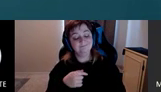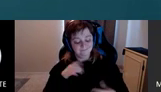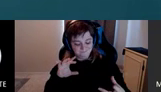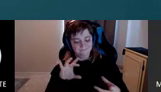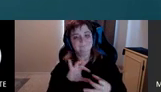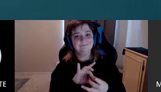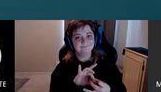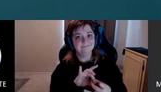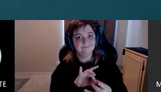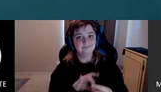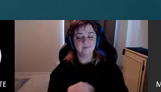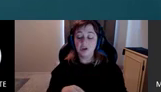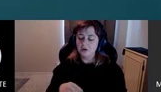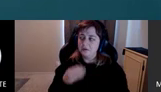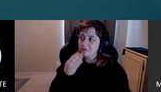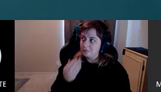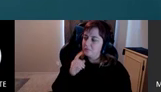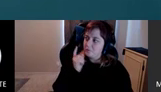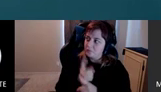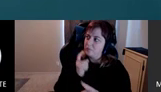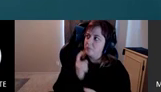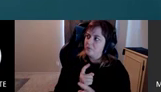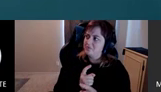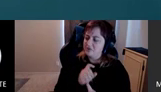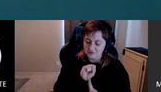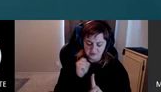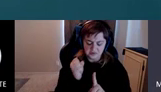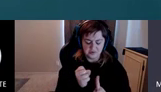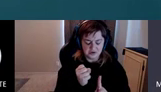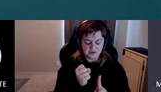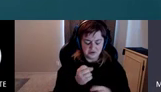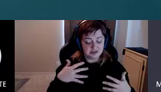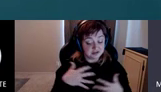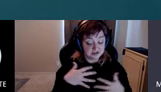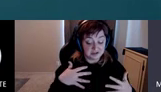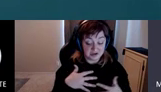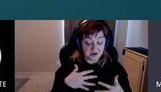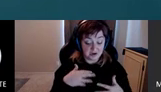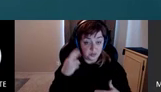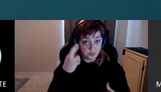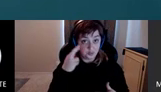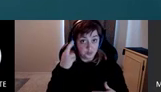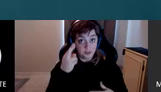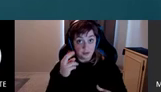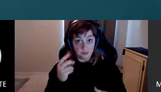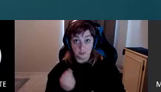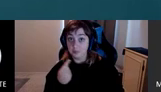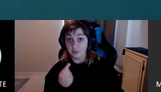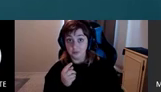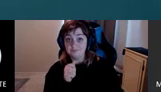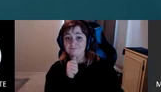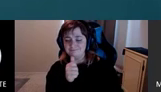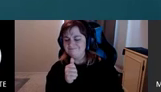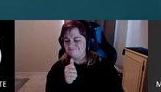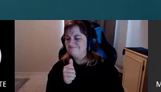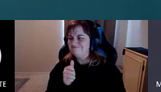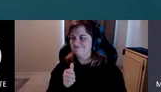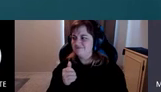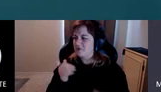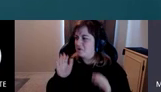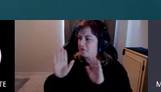And it's a situation where you're scared and then suddenly you realize you're not alone. Exactly. Which is absolutely fantastic. Thank